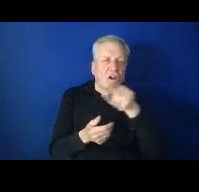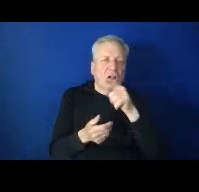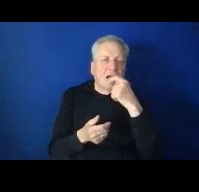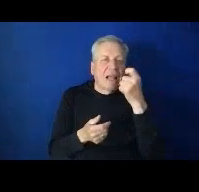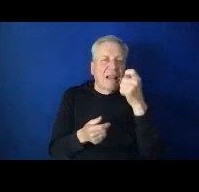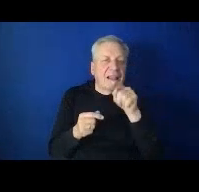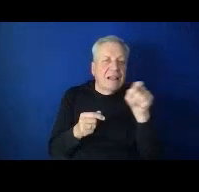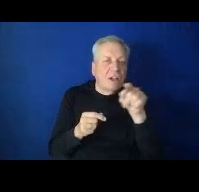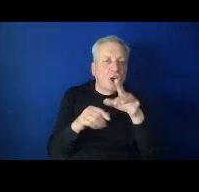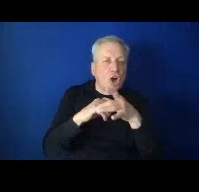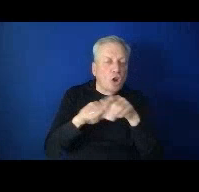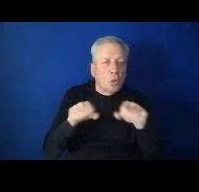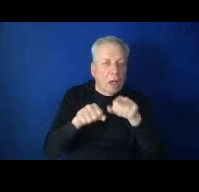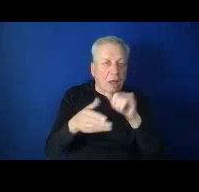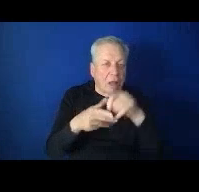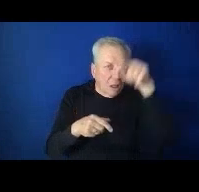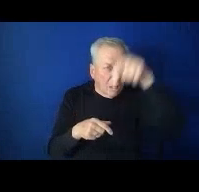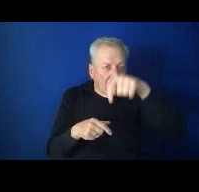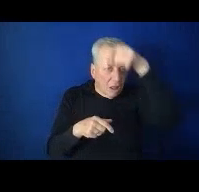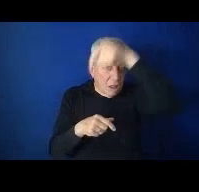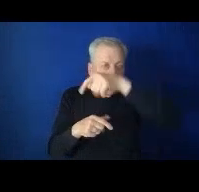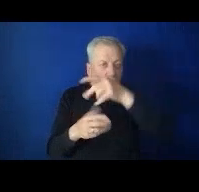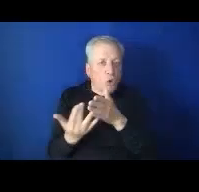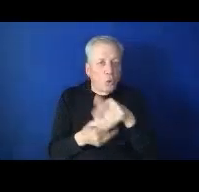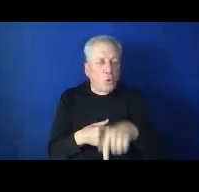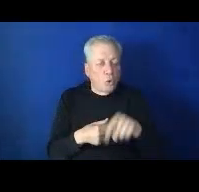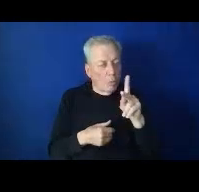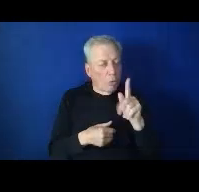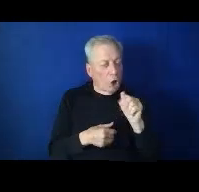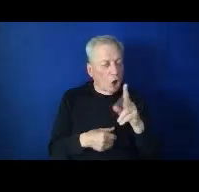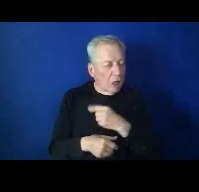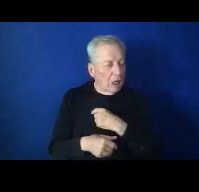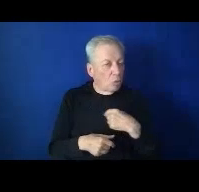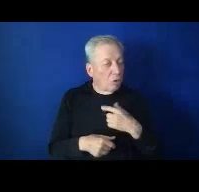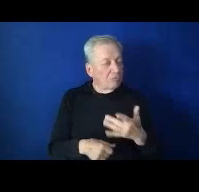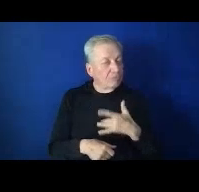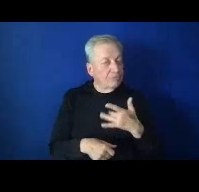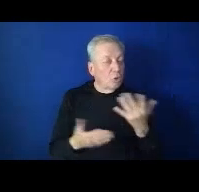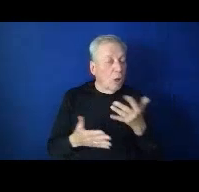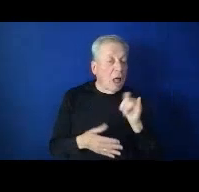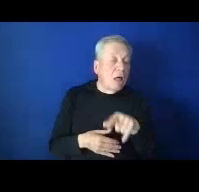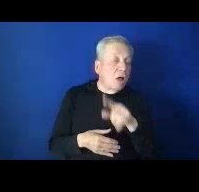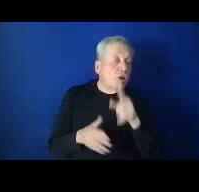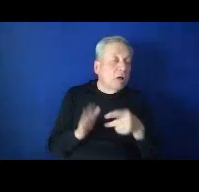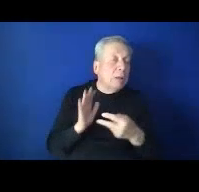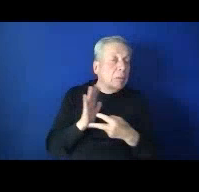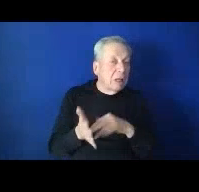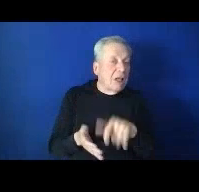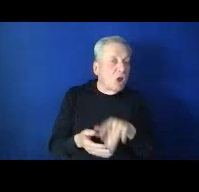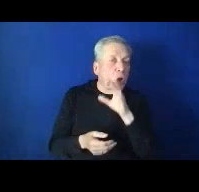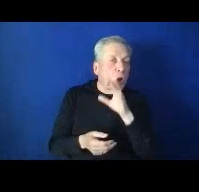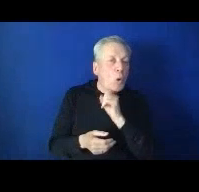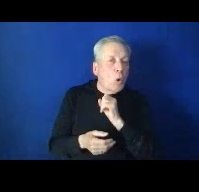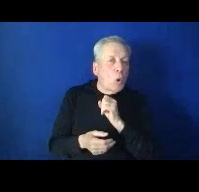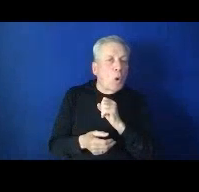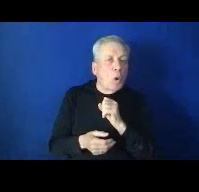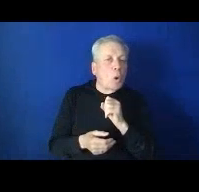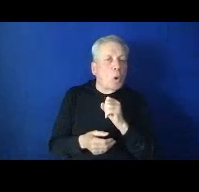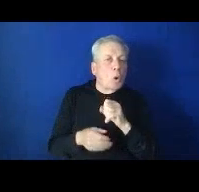of earthquakes that come down through the park. And what we think those are is these are old buried